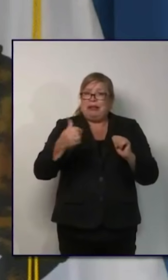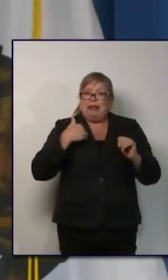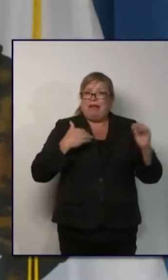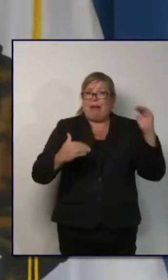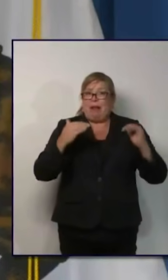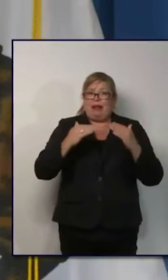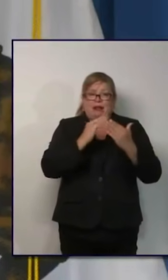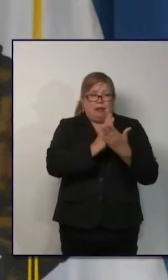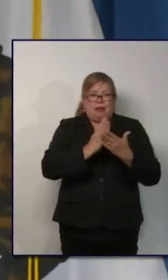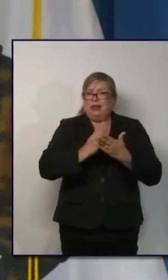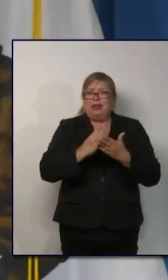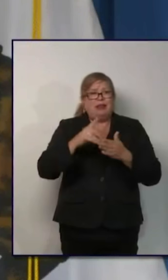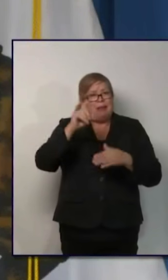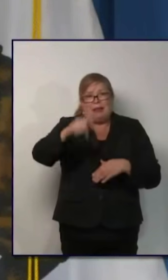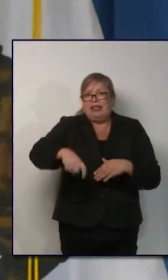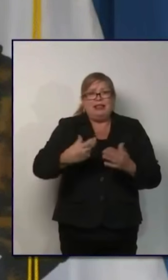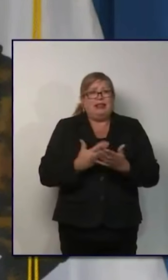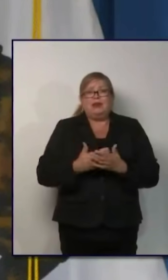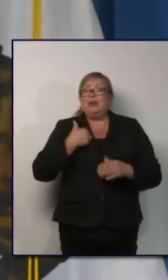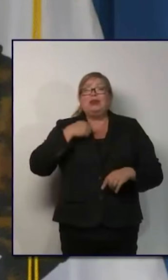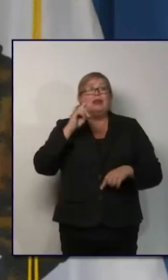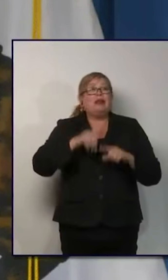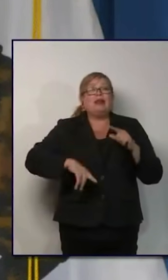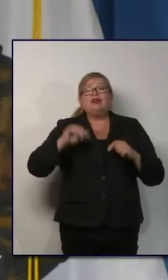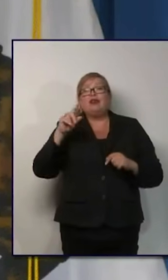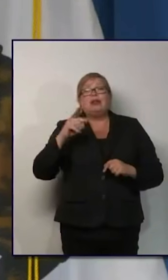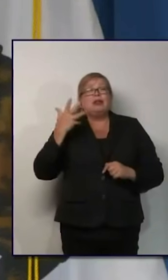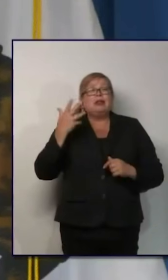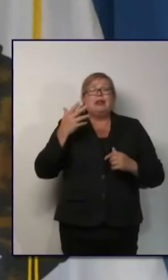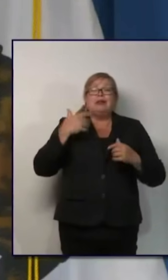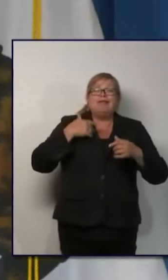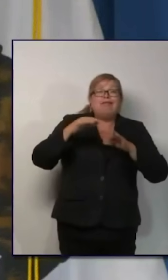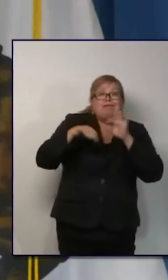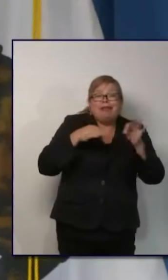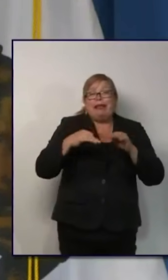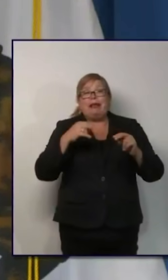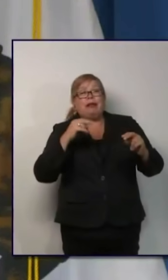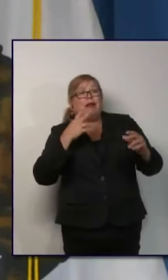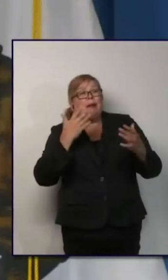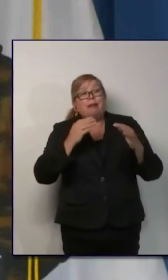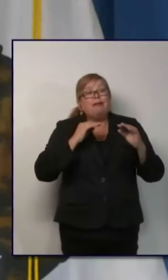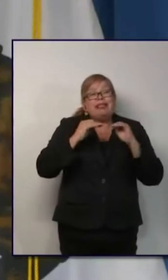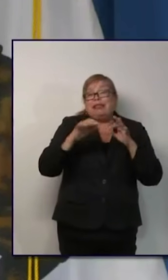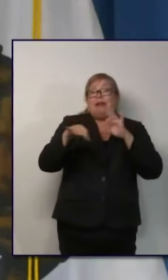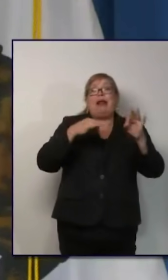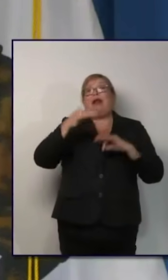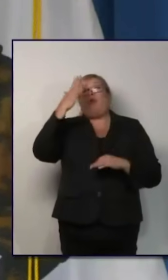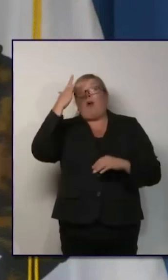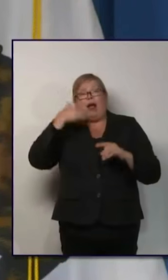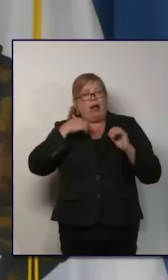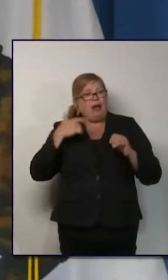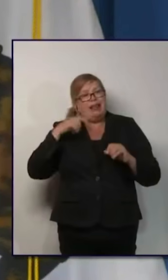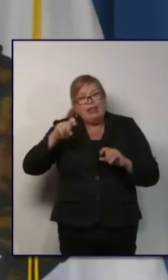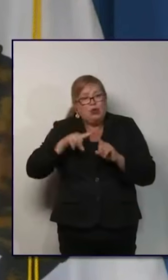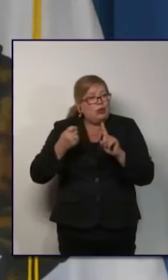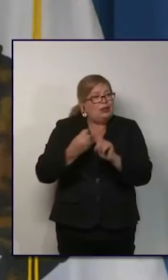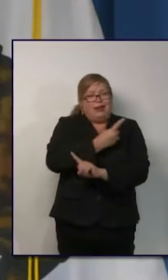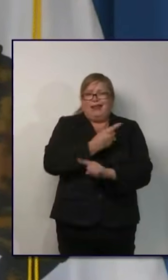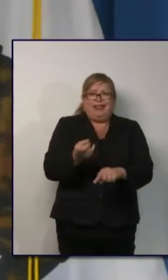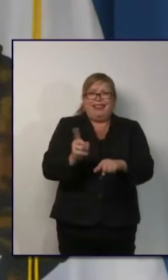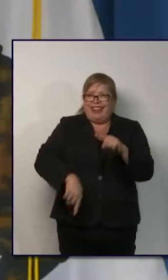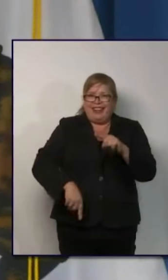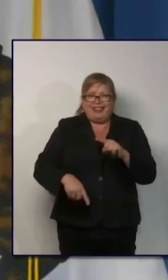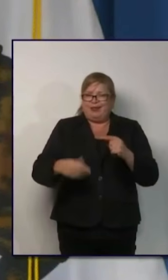budget. You don't get to obfuscate, you don't get to mediate, you don't get to deviate from that